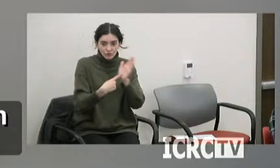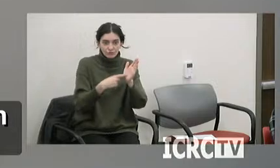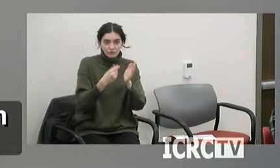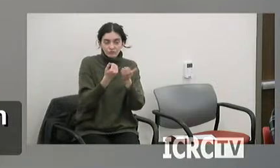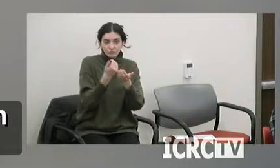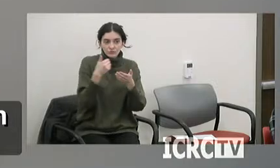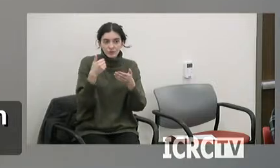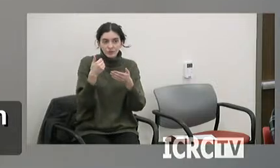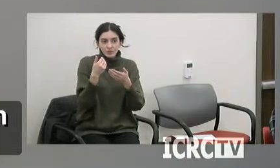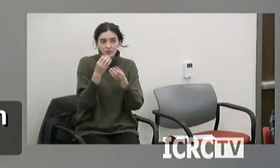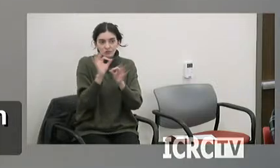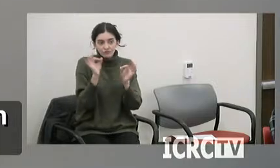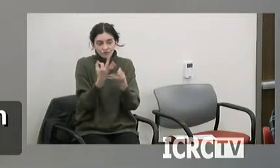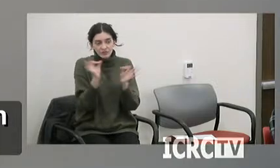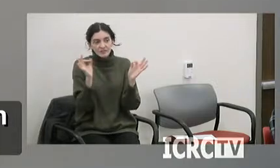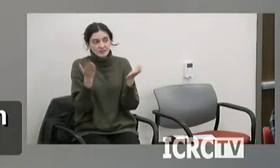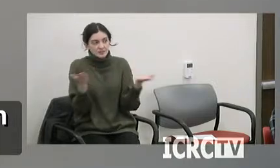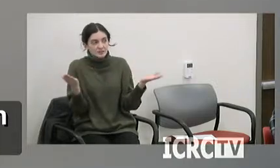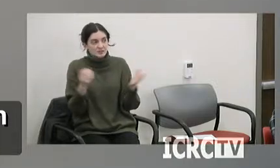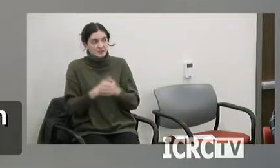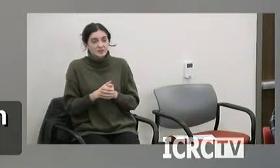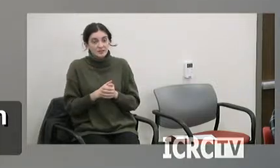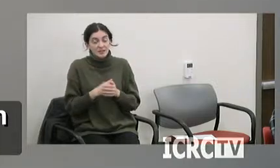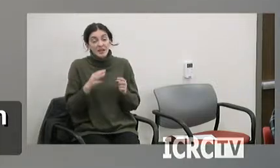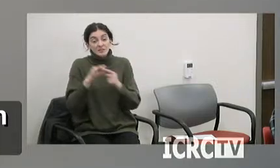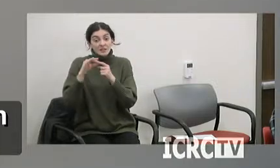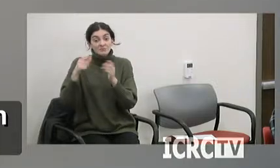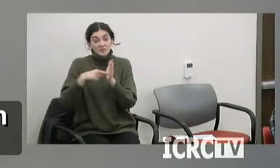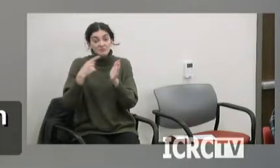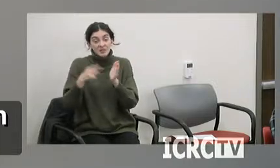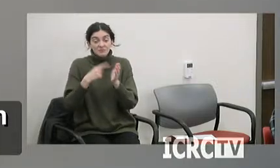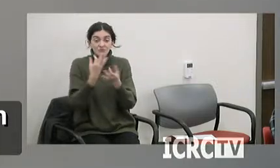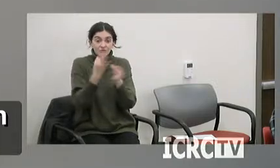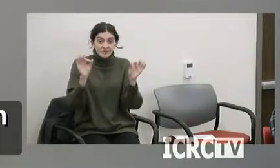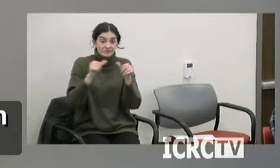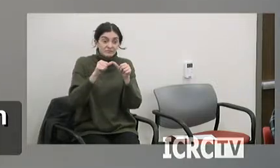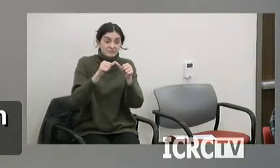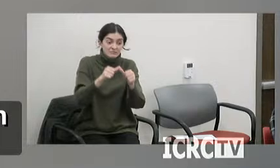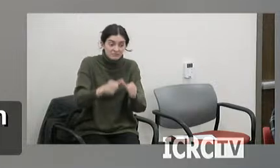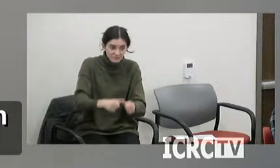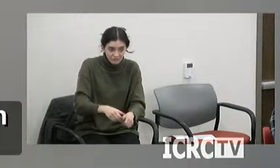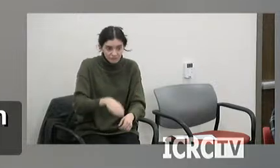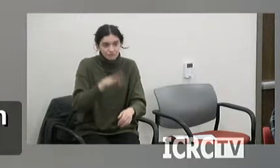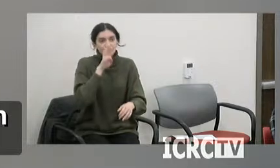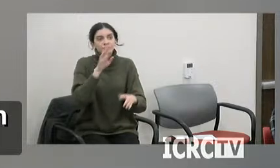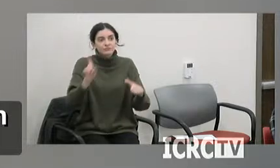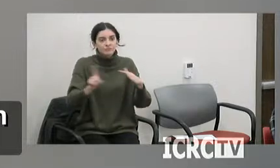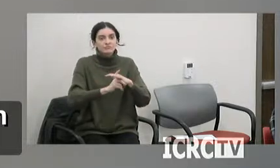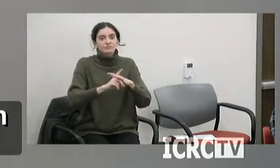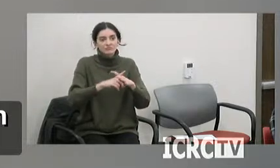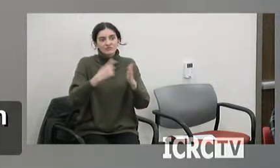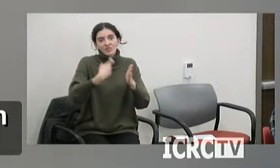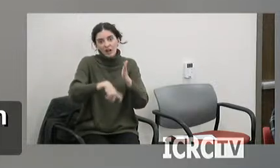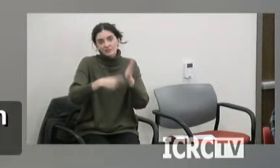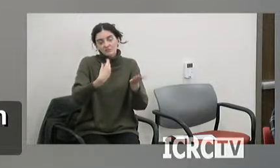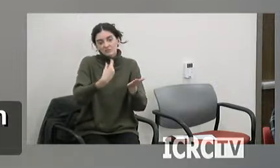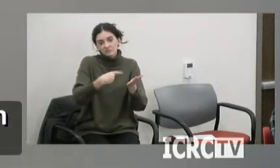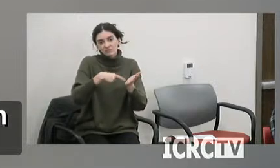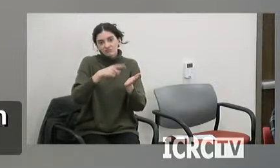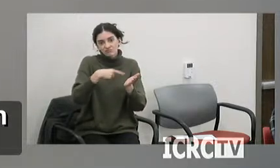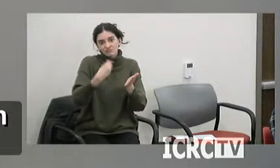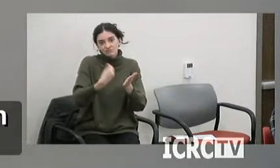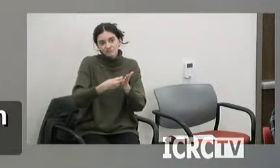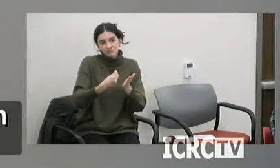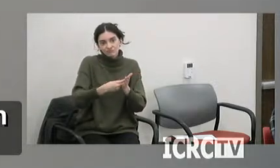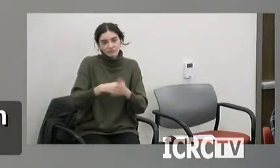free until they're not, and then we choose not to buy them unless it's part of that 5-year revision.